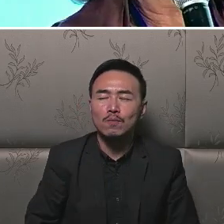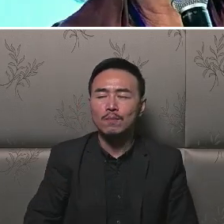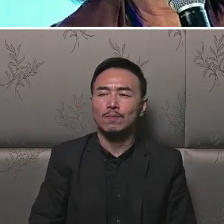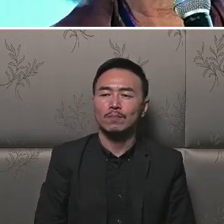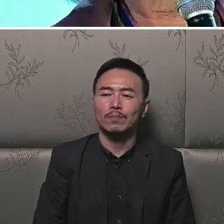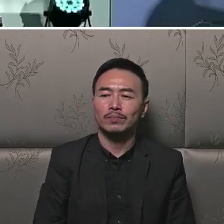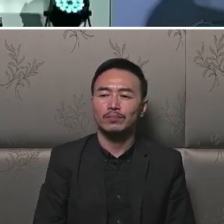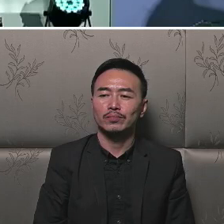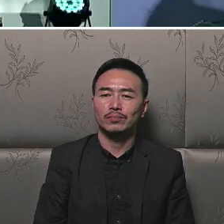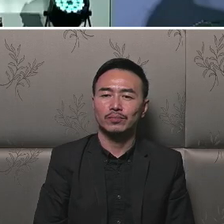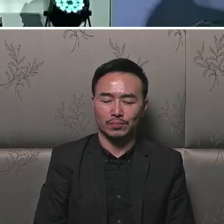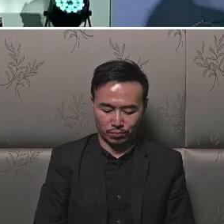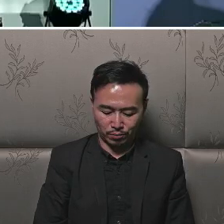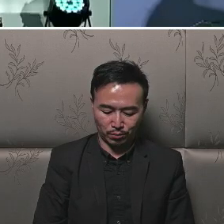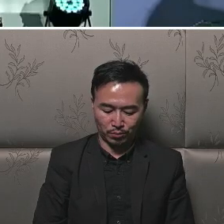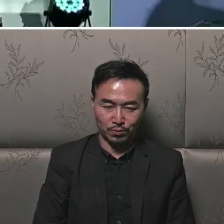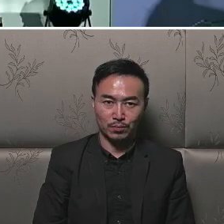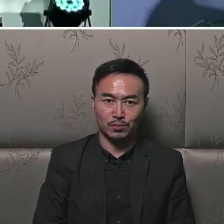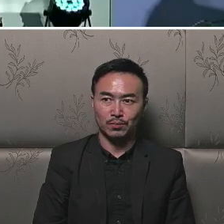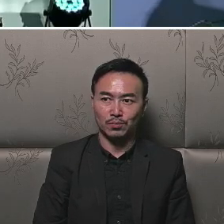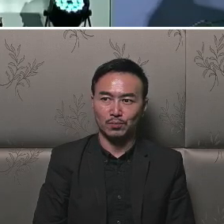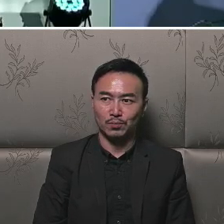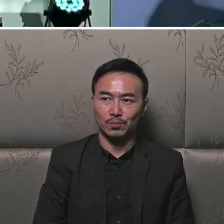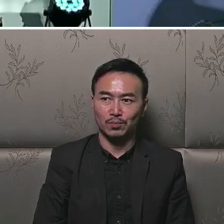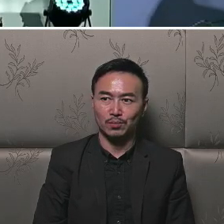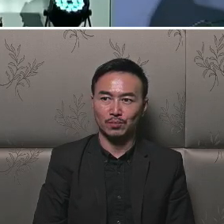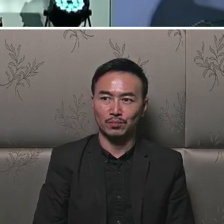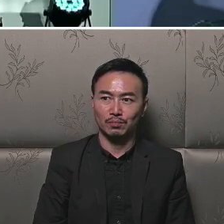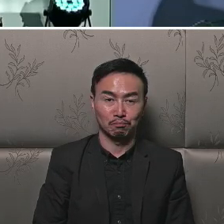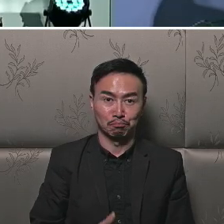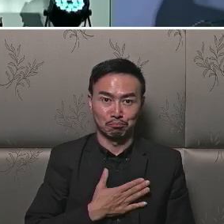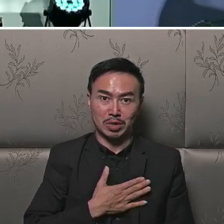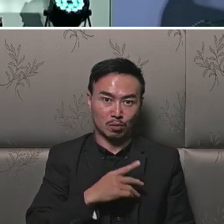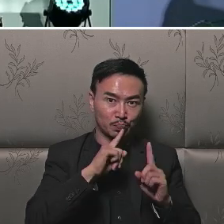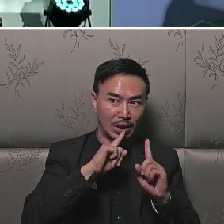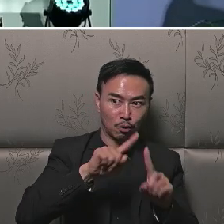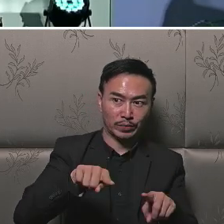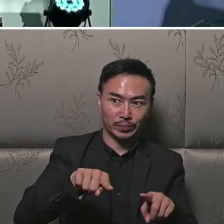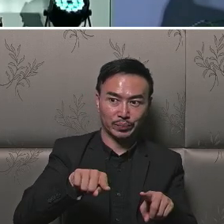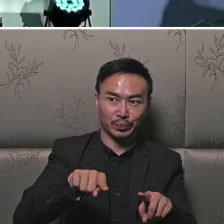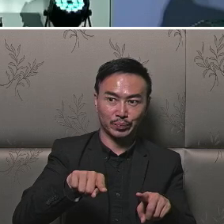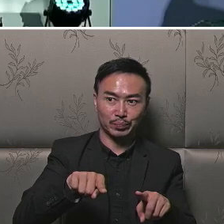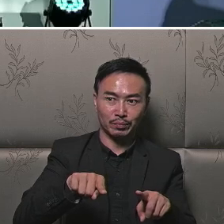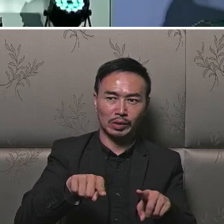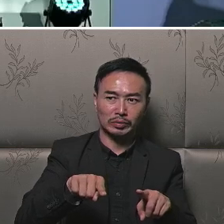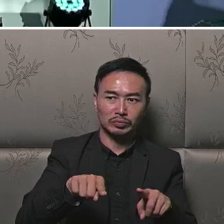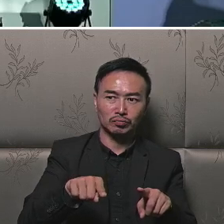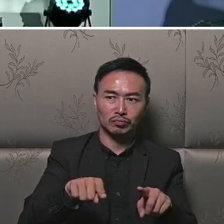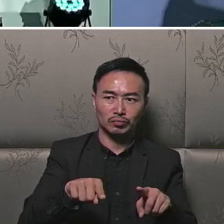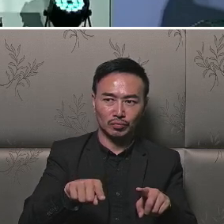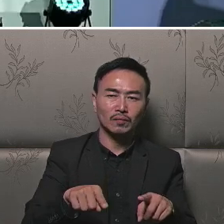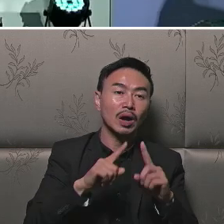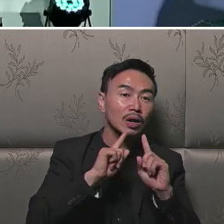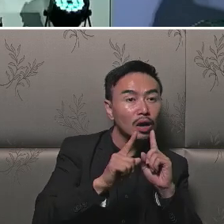I'll give one answer that I think is really important, is to talk to those people who are not benefiting. I think usually the people who are the